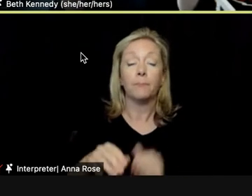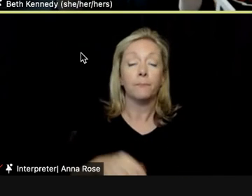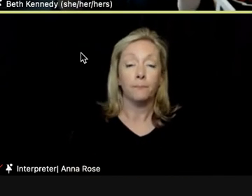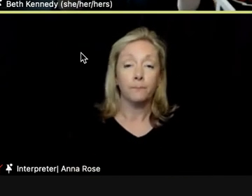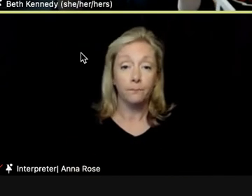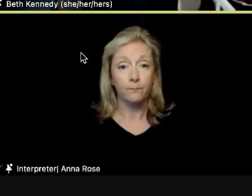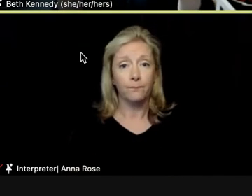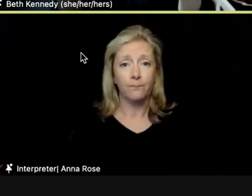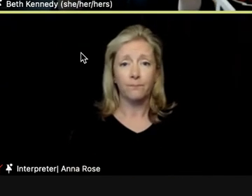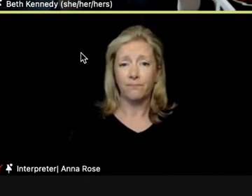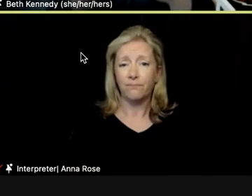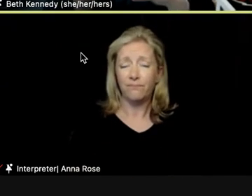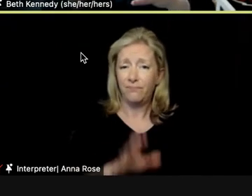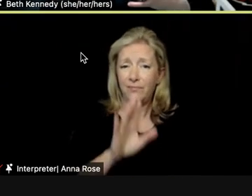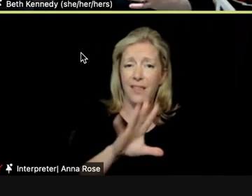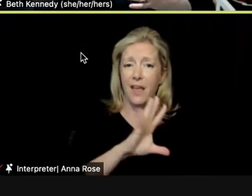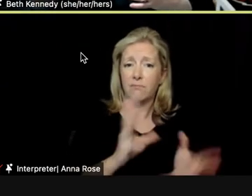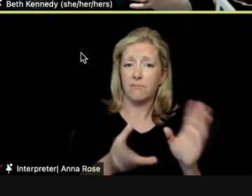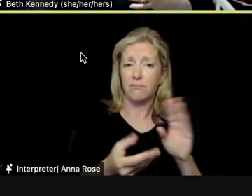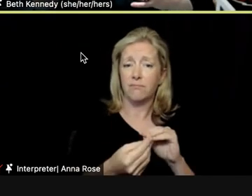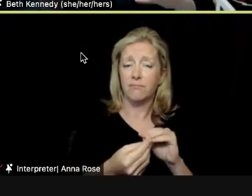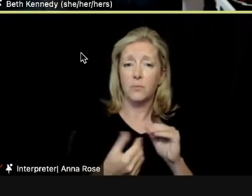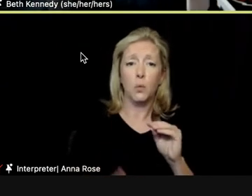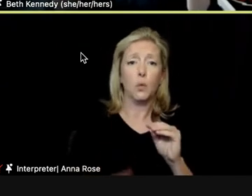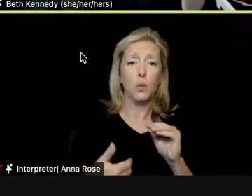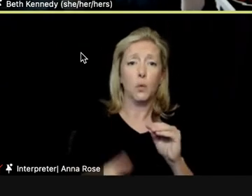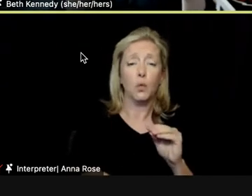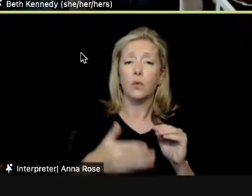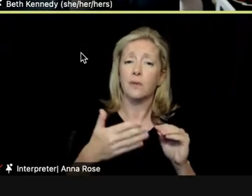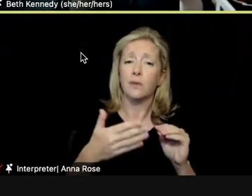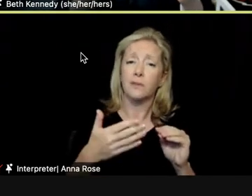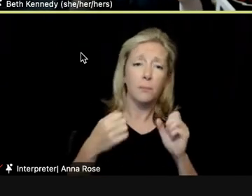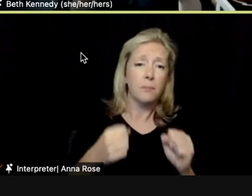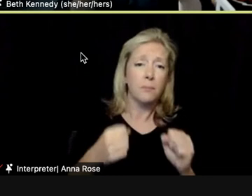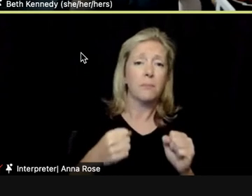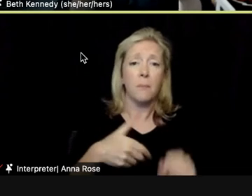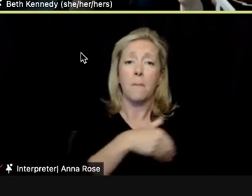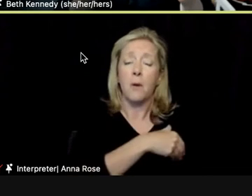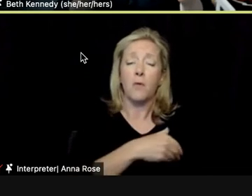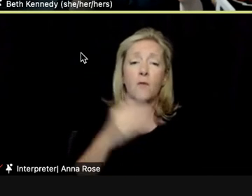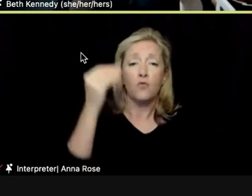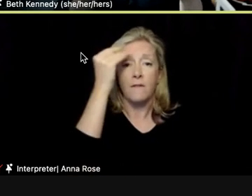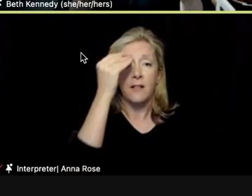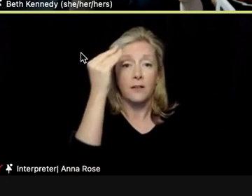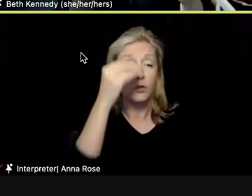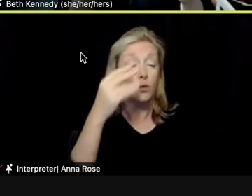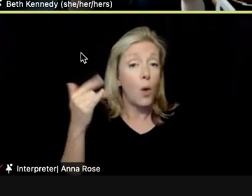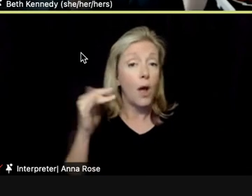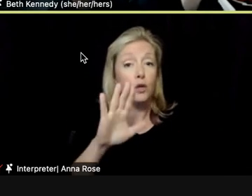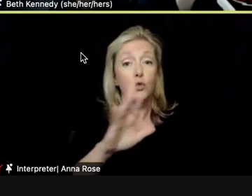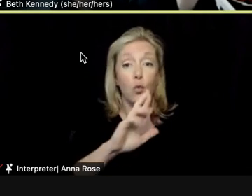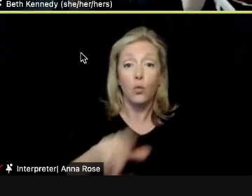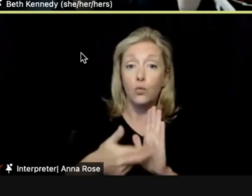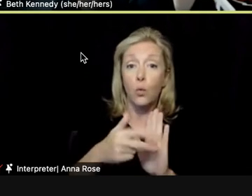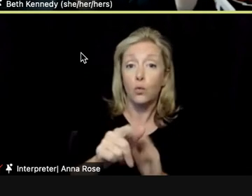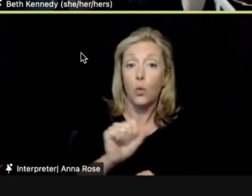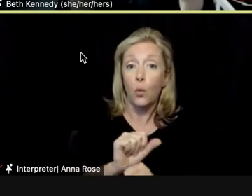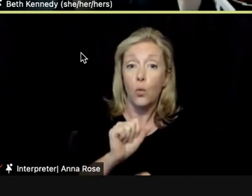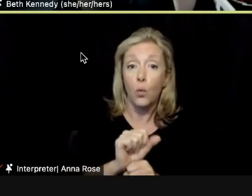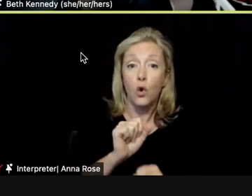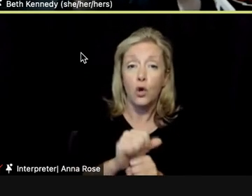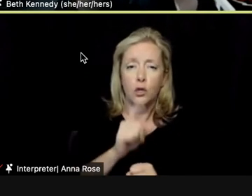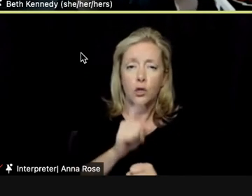just reflection to the nth degree, because you're literally taking your work, your role, and you're